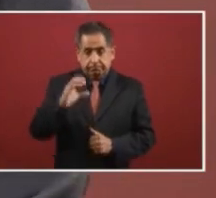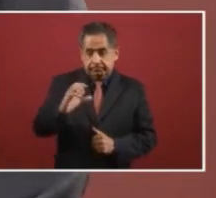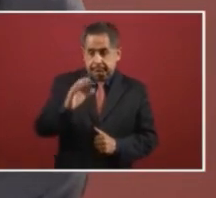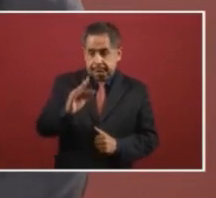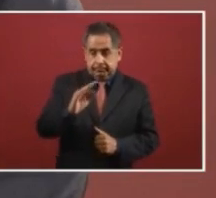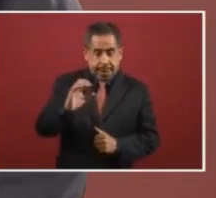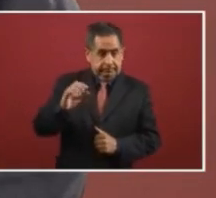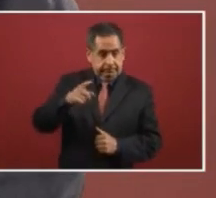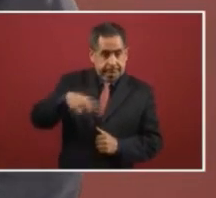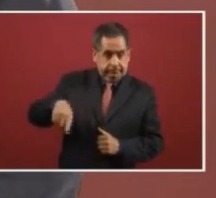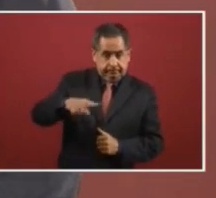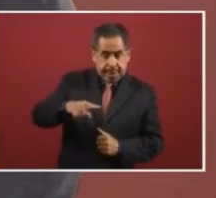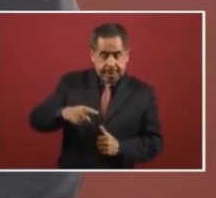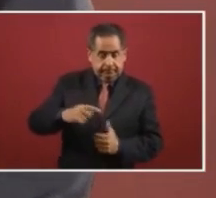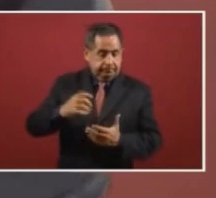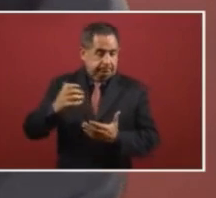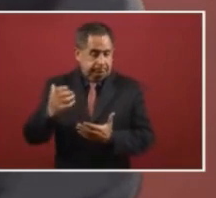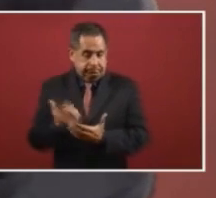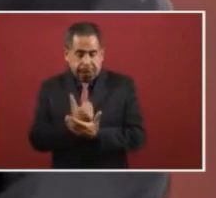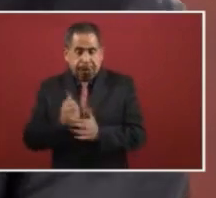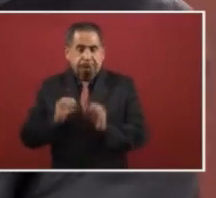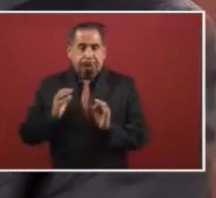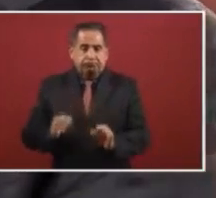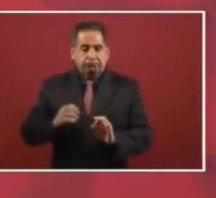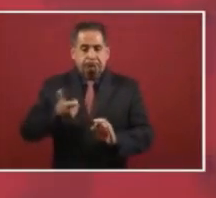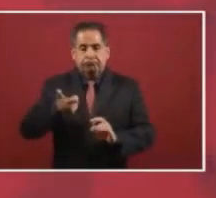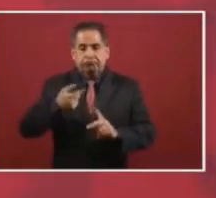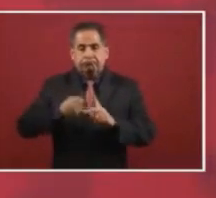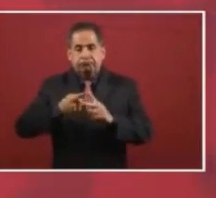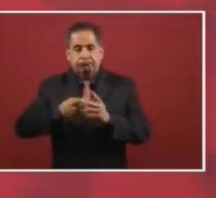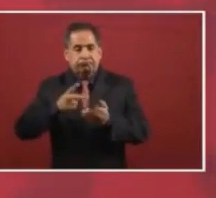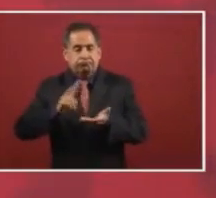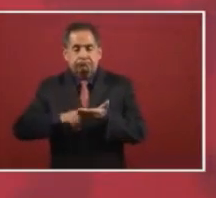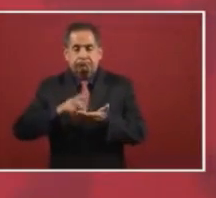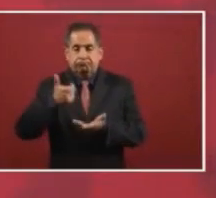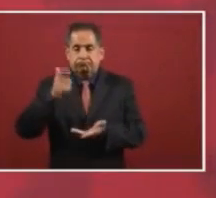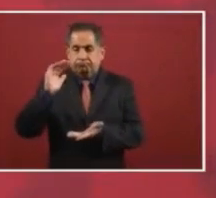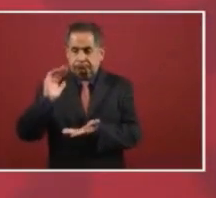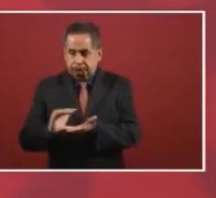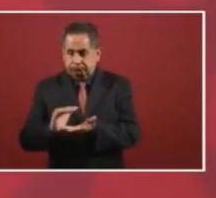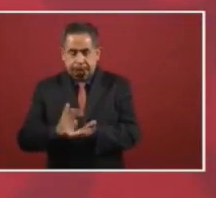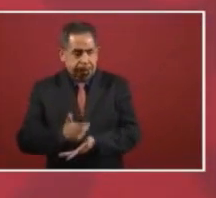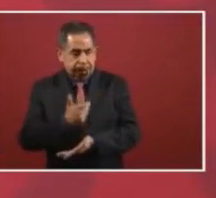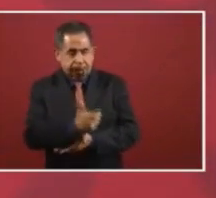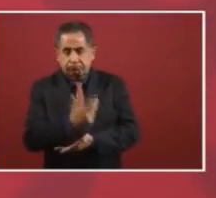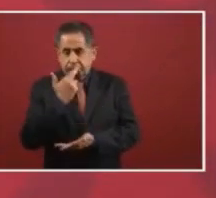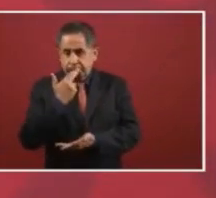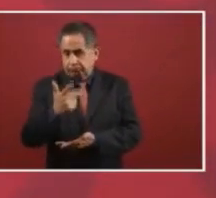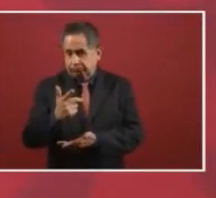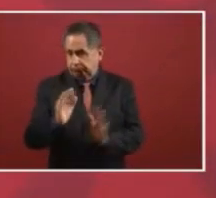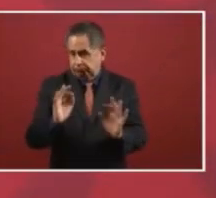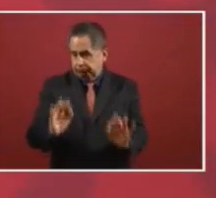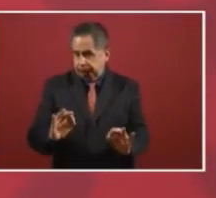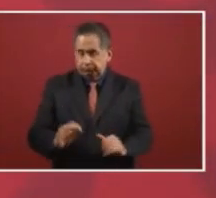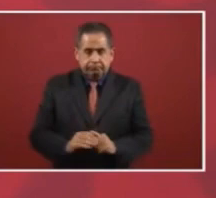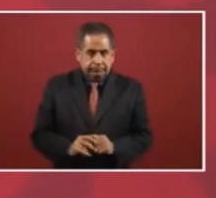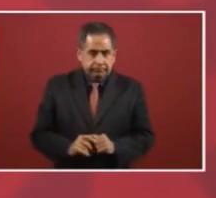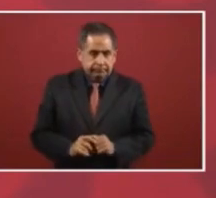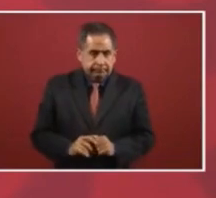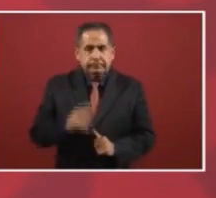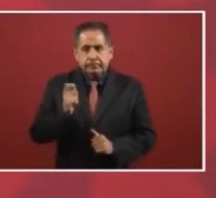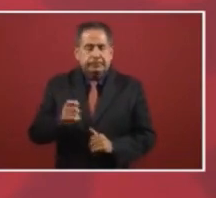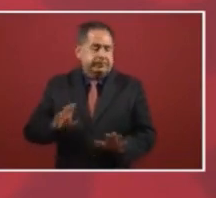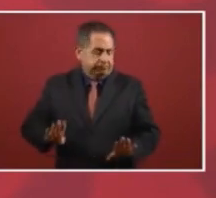the Federal Commission of Electricity gains better tariffs or costs. So this